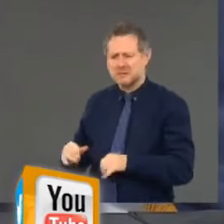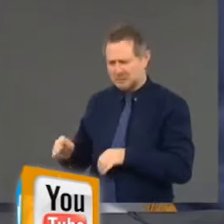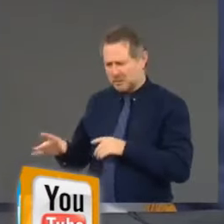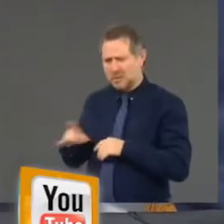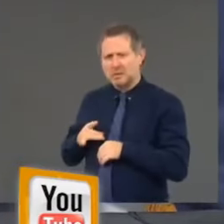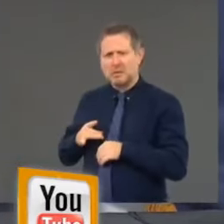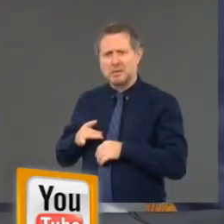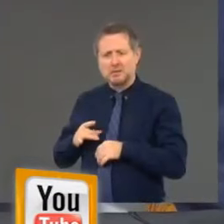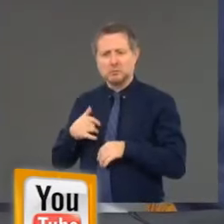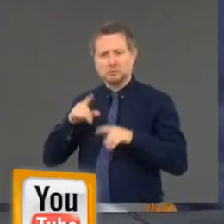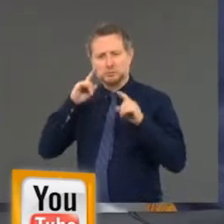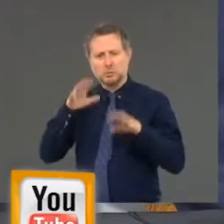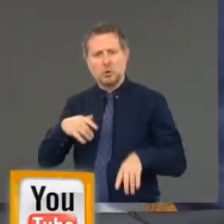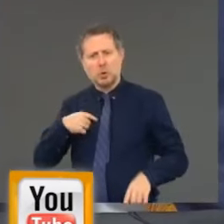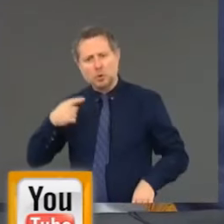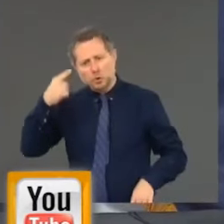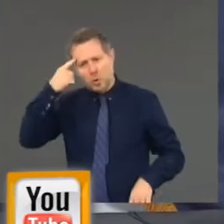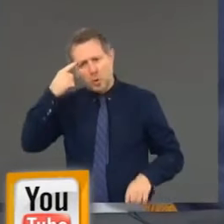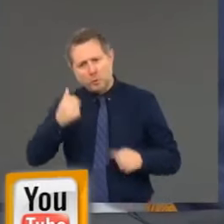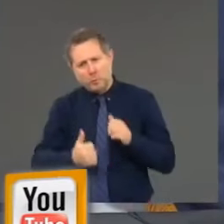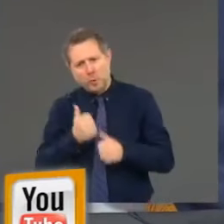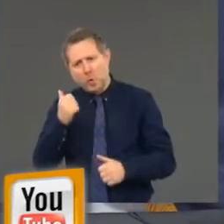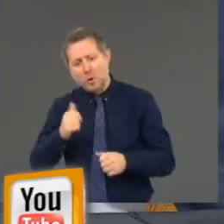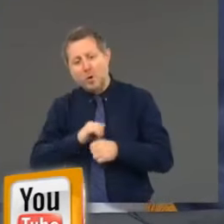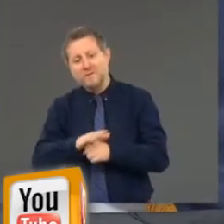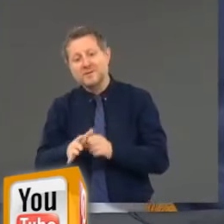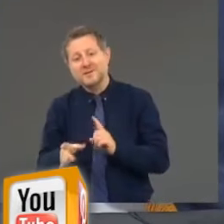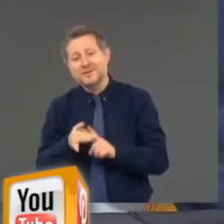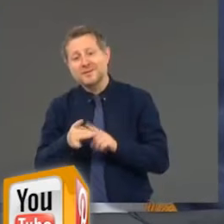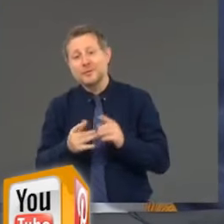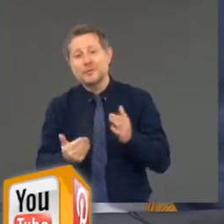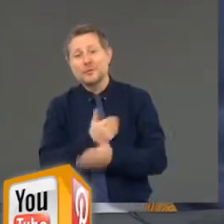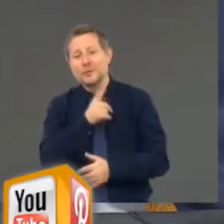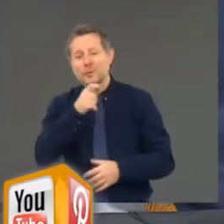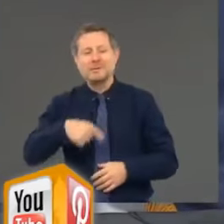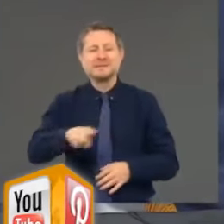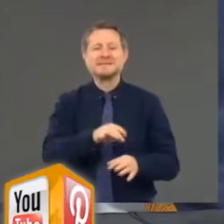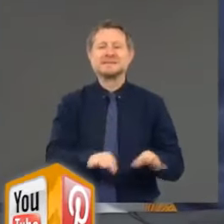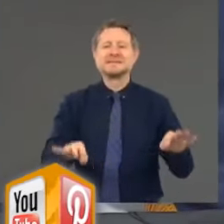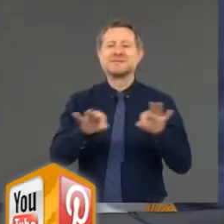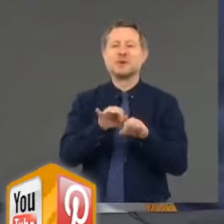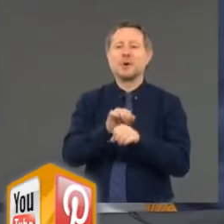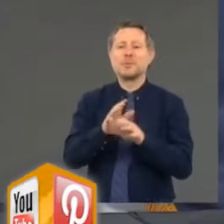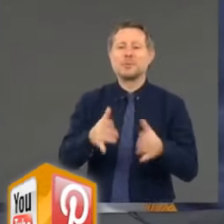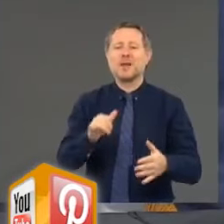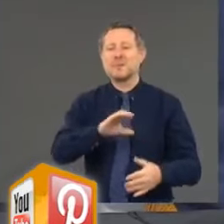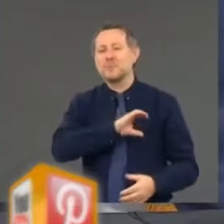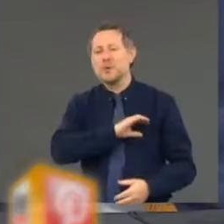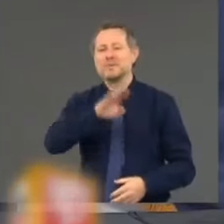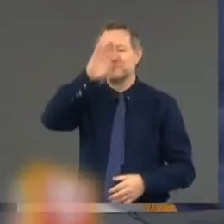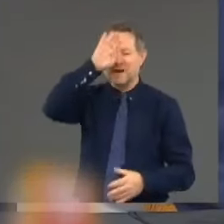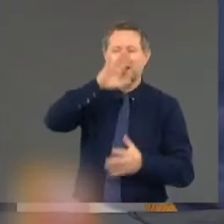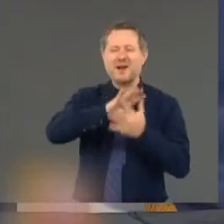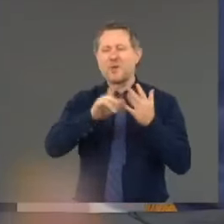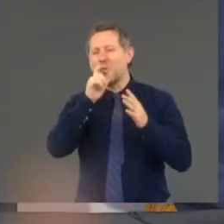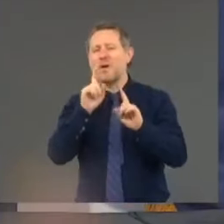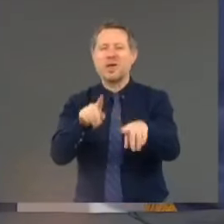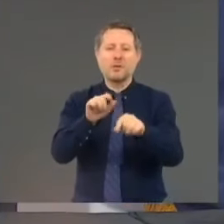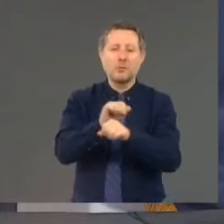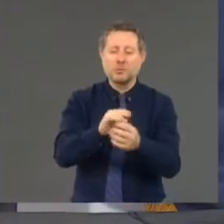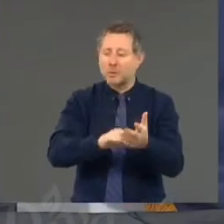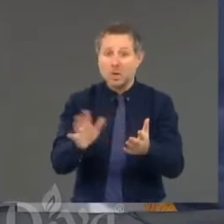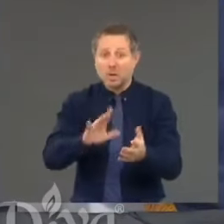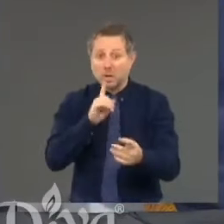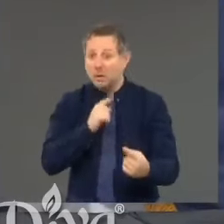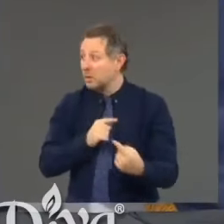be essential workers who were out there every day being exposed to people. They're not. They're people who are at home. So it's more of a